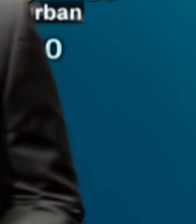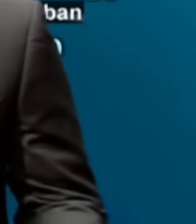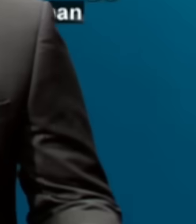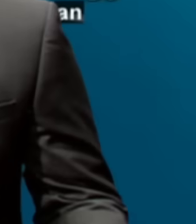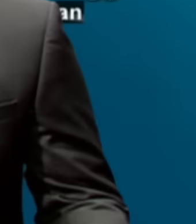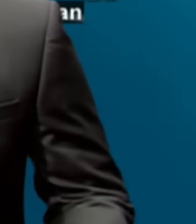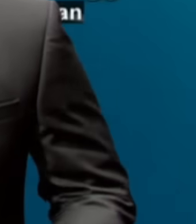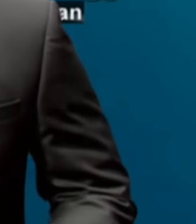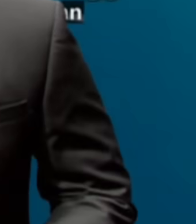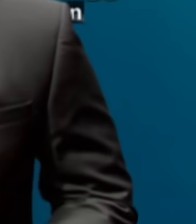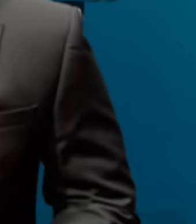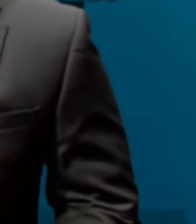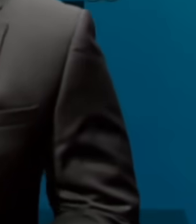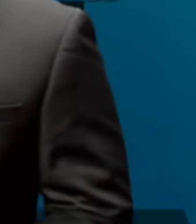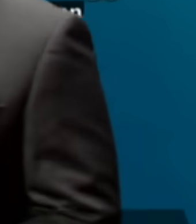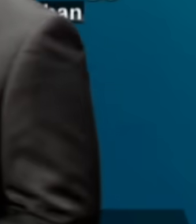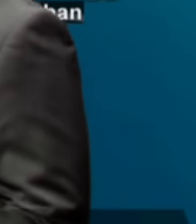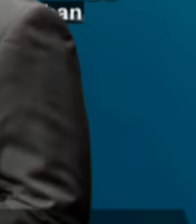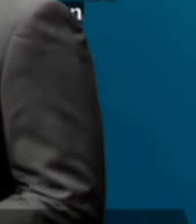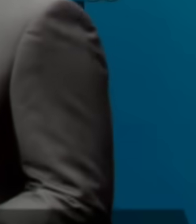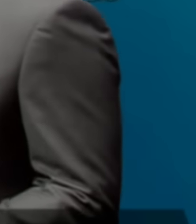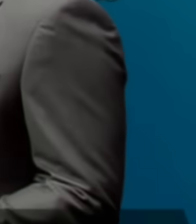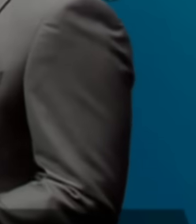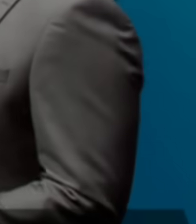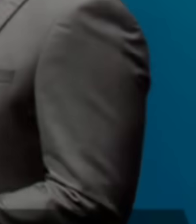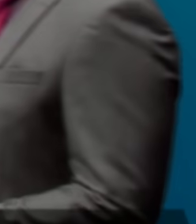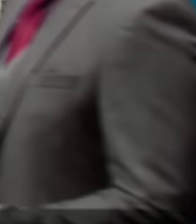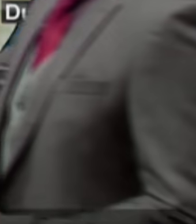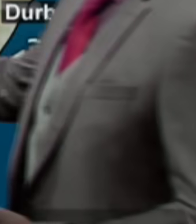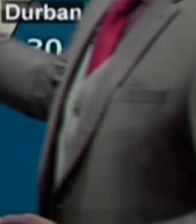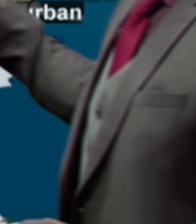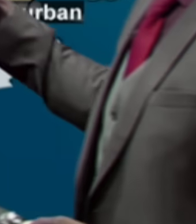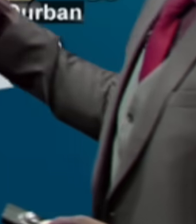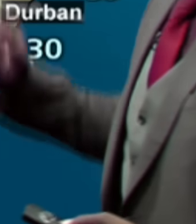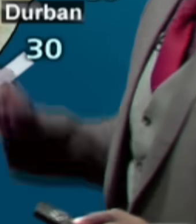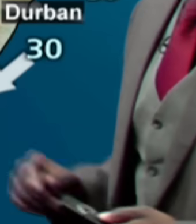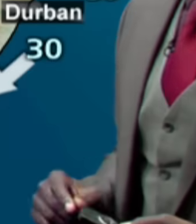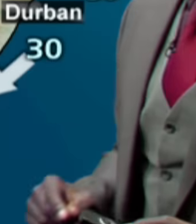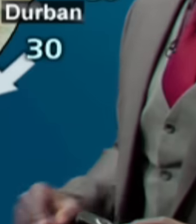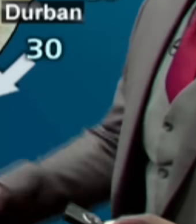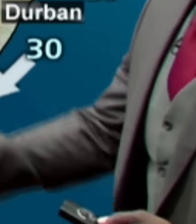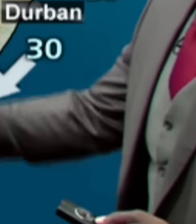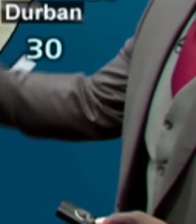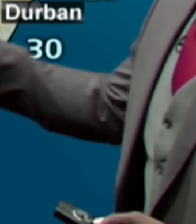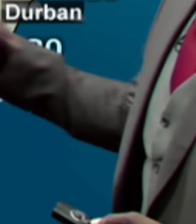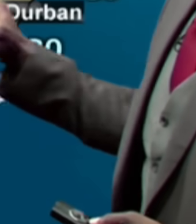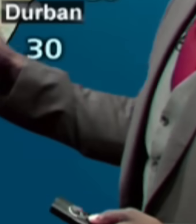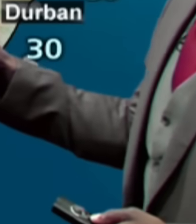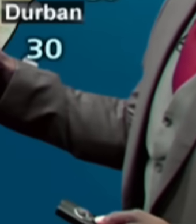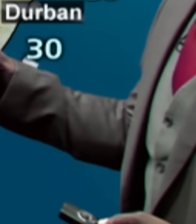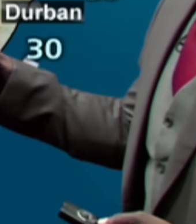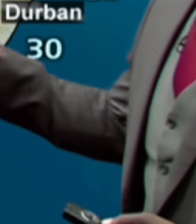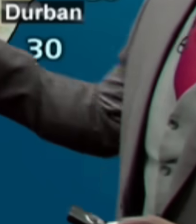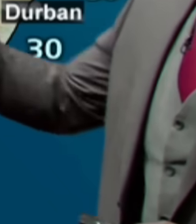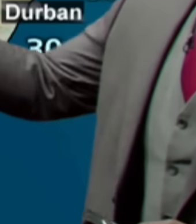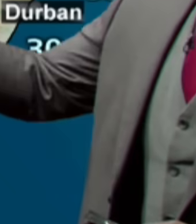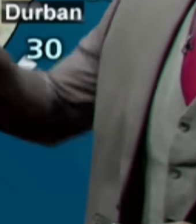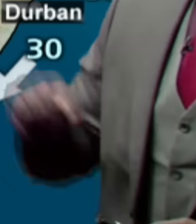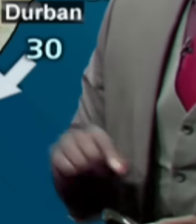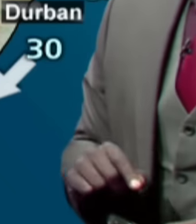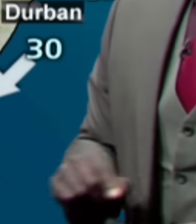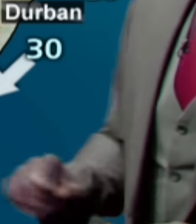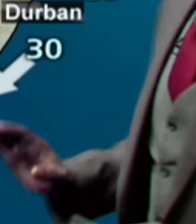Mona mmeke le boa ba bohima ho tsabelepe a re shebile hona bolo bana ho hlakile fela hore tla buletse sa enkae empa o kgethele hlona ka rona Lesotho